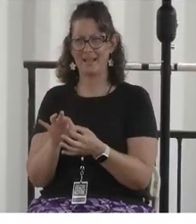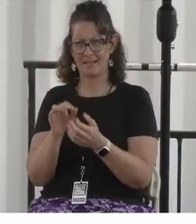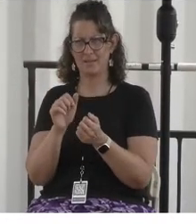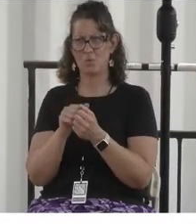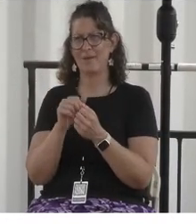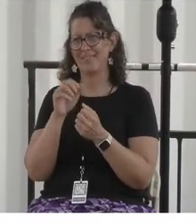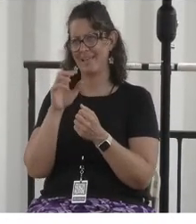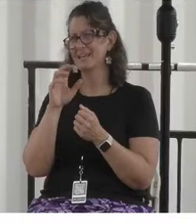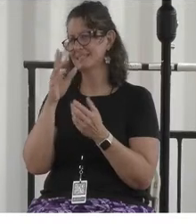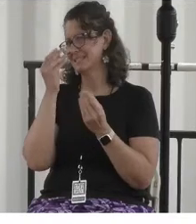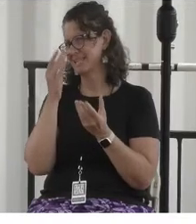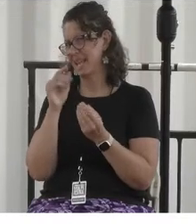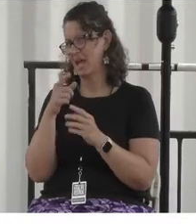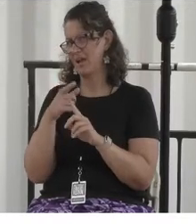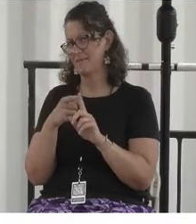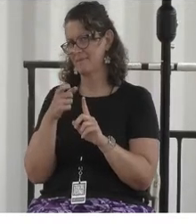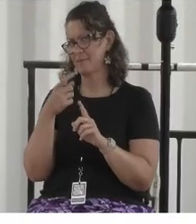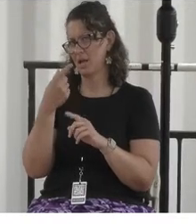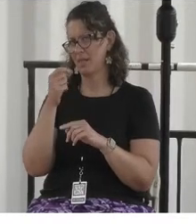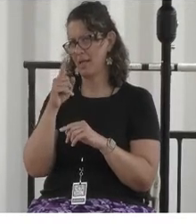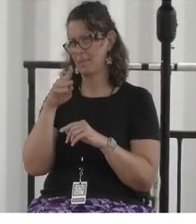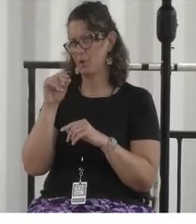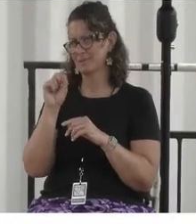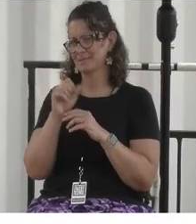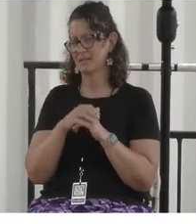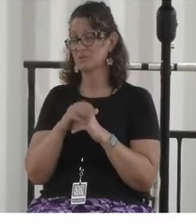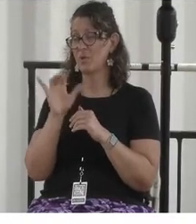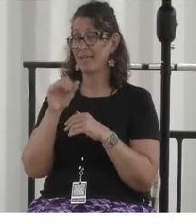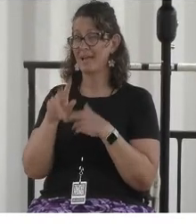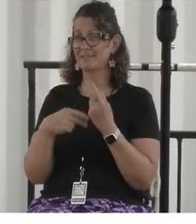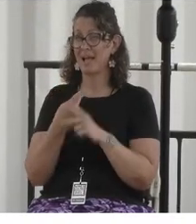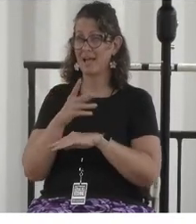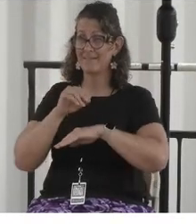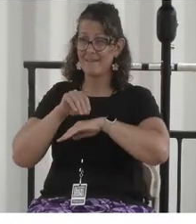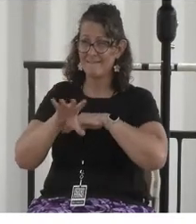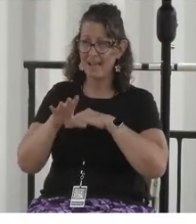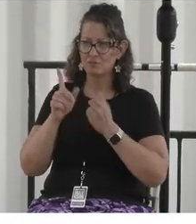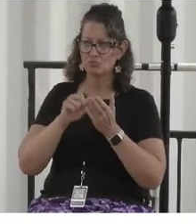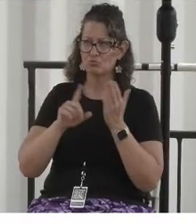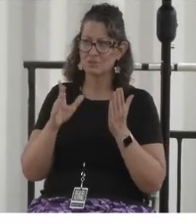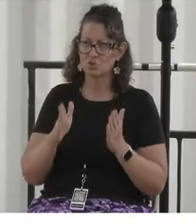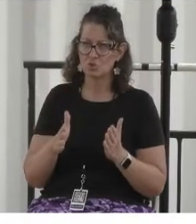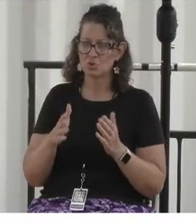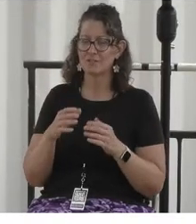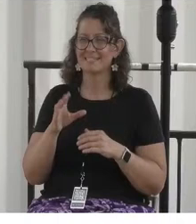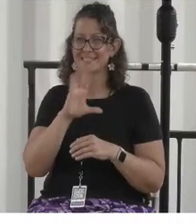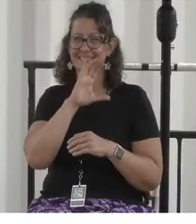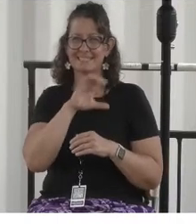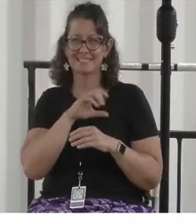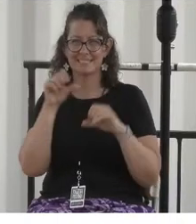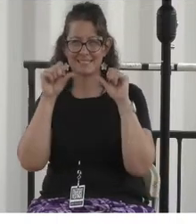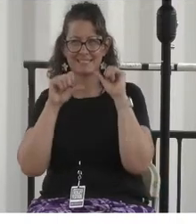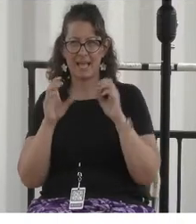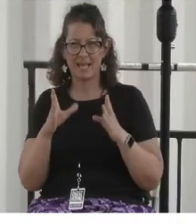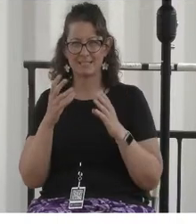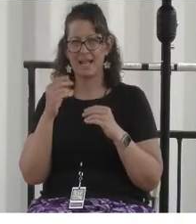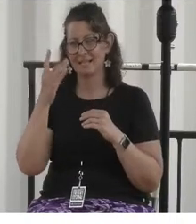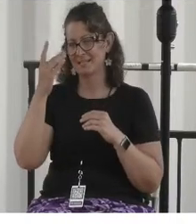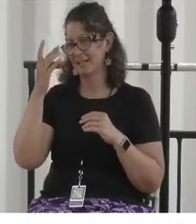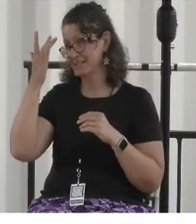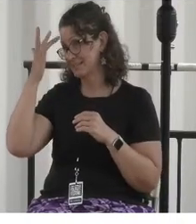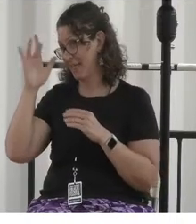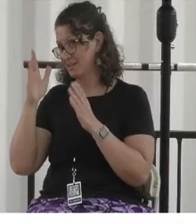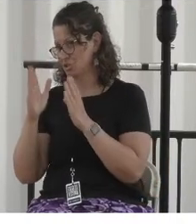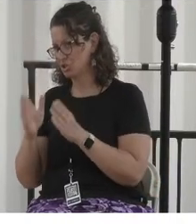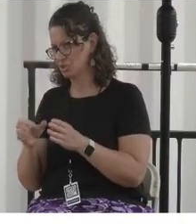data. And so it's that kind of effect of a researcher, citizen scientist, and an intelligent agent